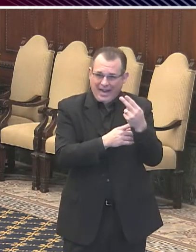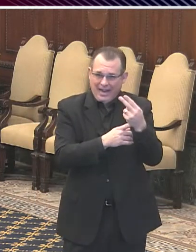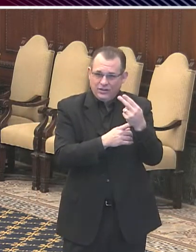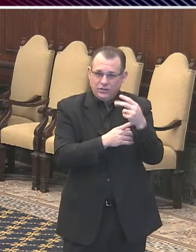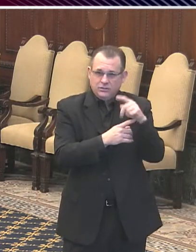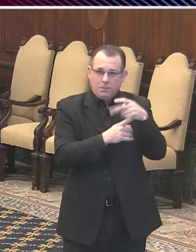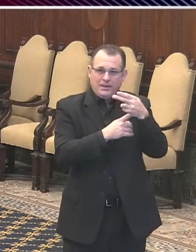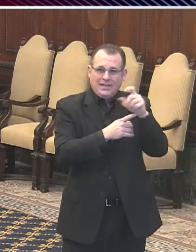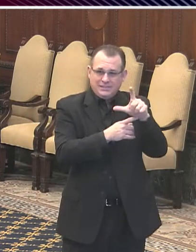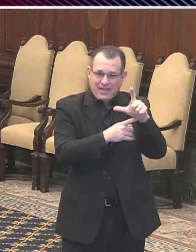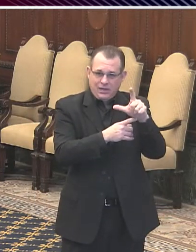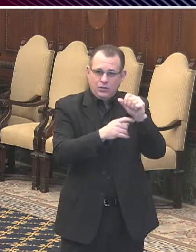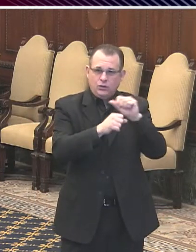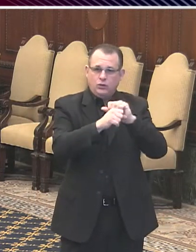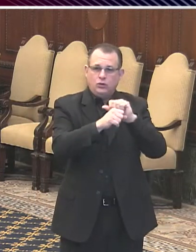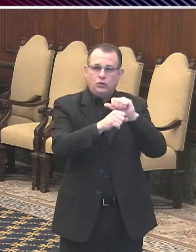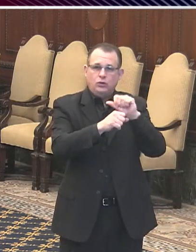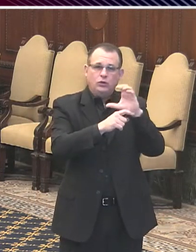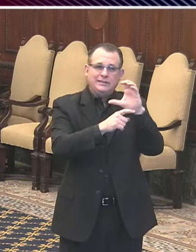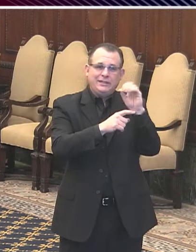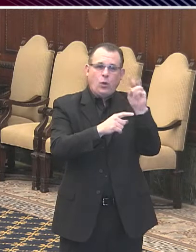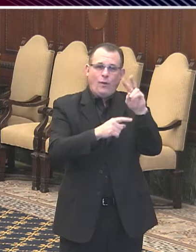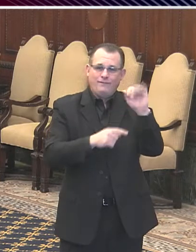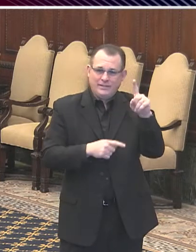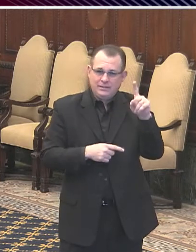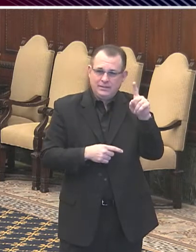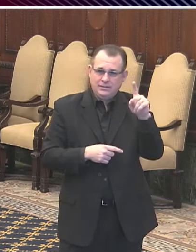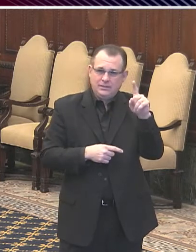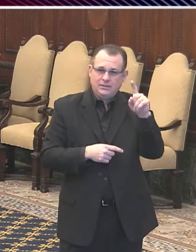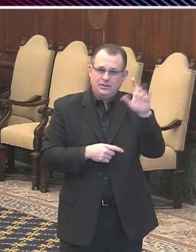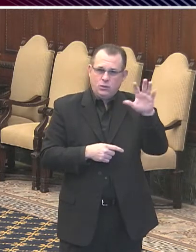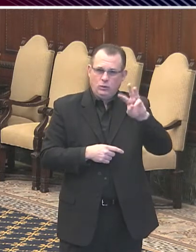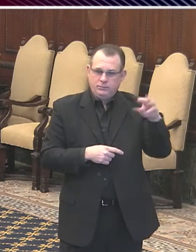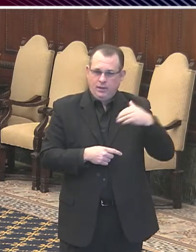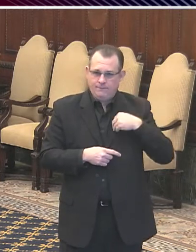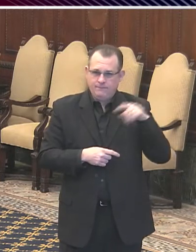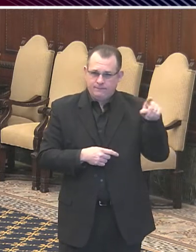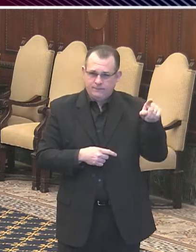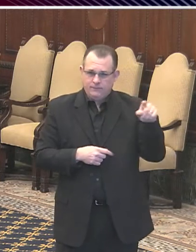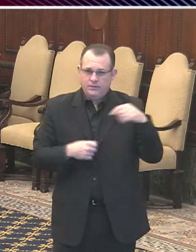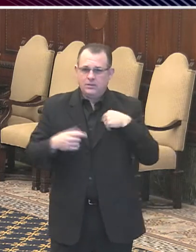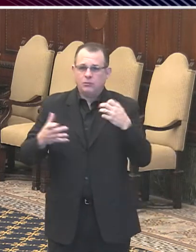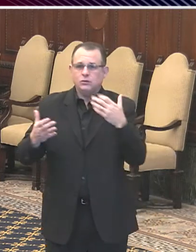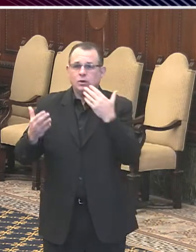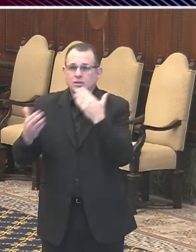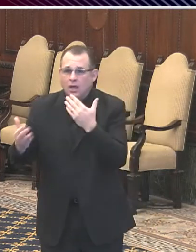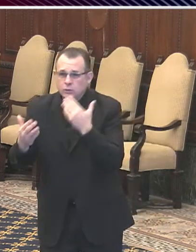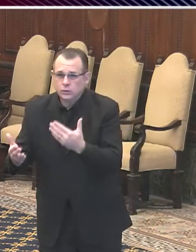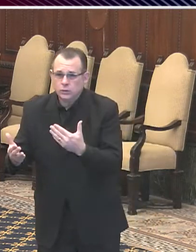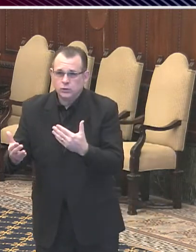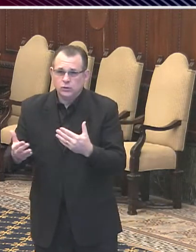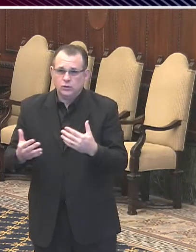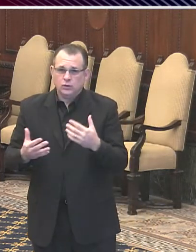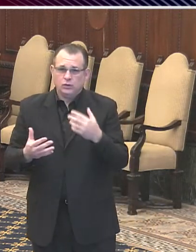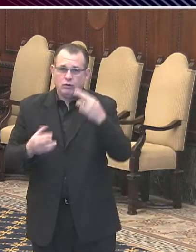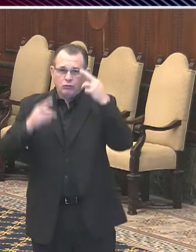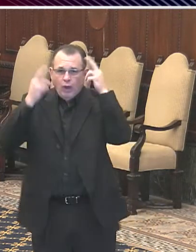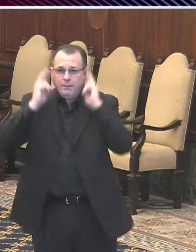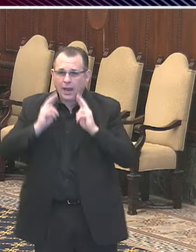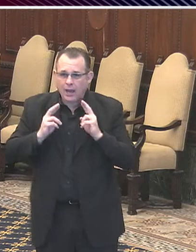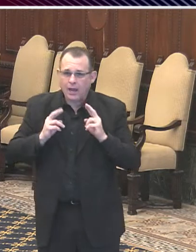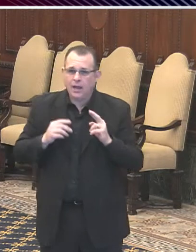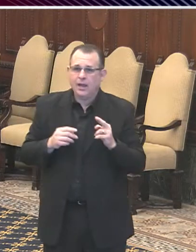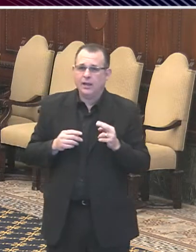after consulting with members of those communities. I want to particularly thank Rabbi Adam Zeff of Germantown Jewish Center for